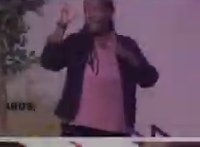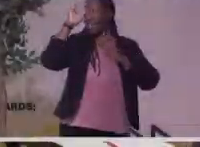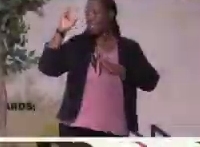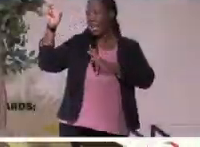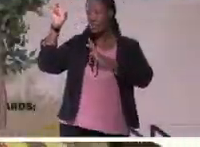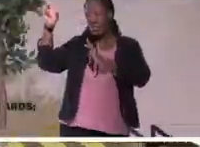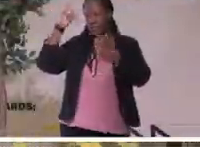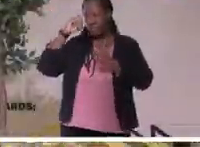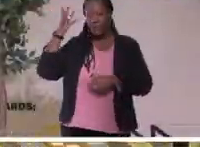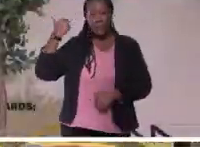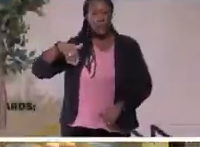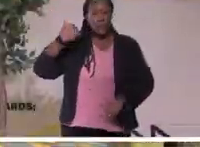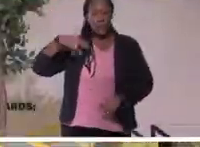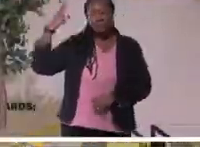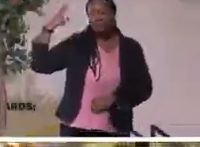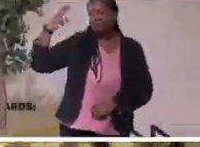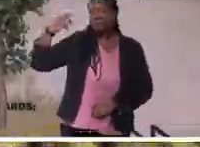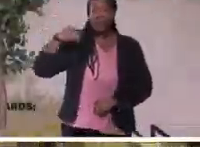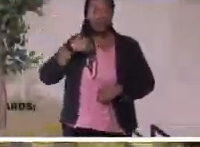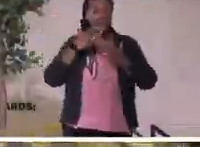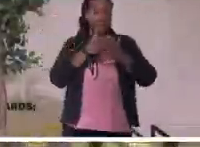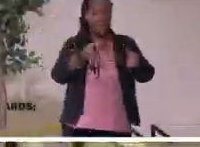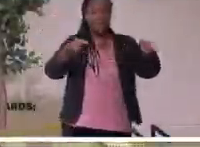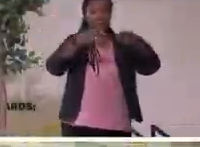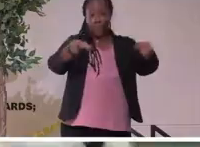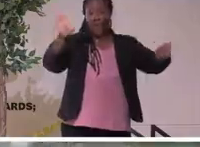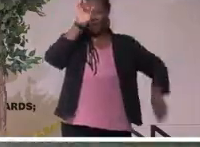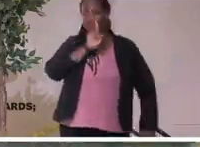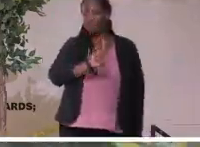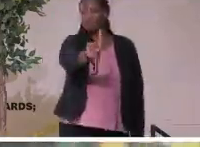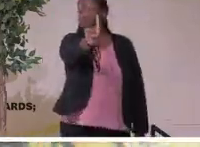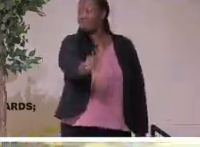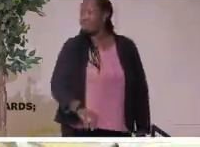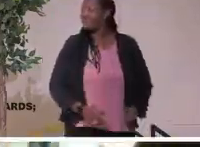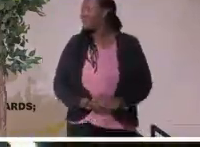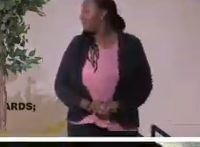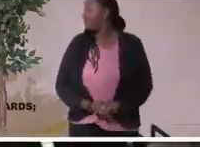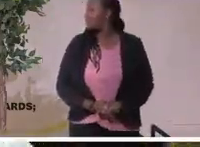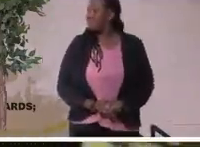building. Please clear the way.